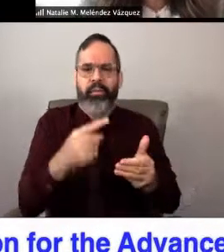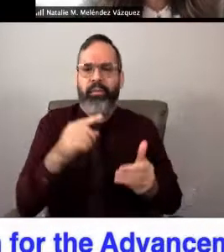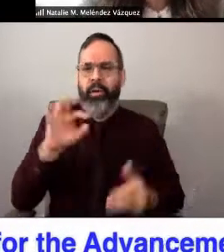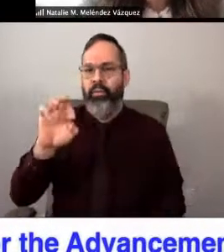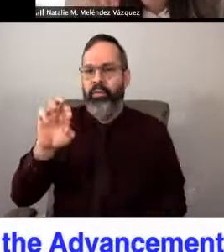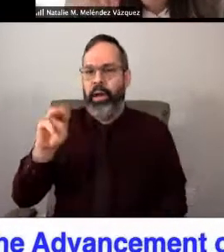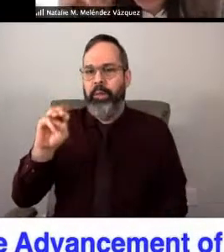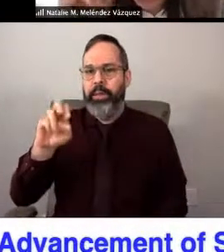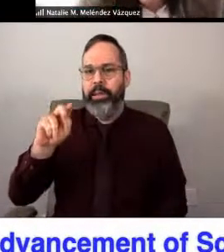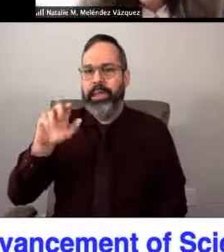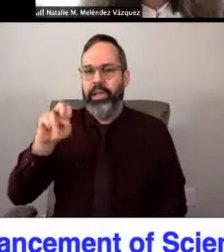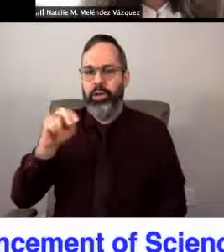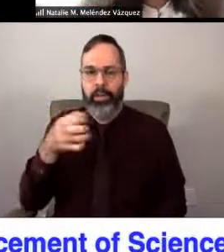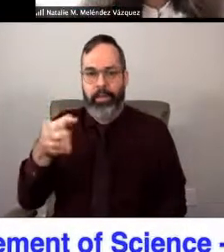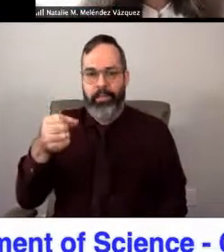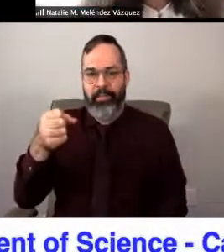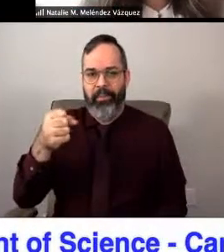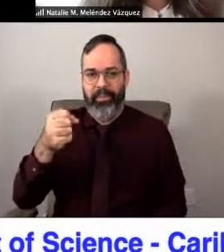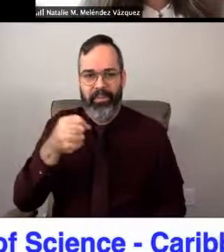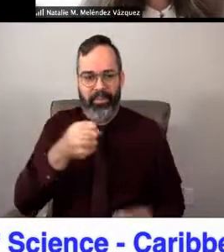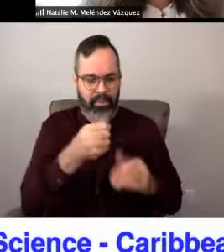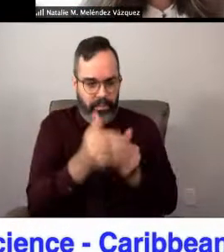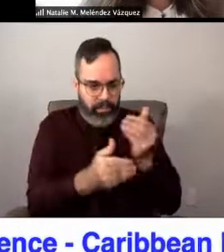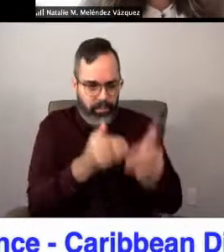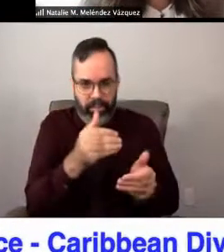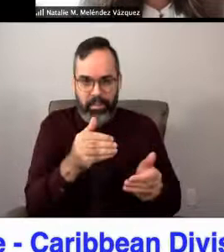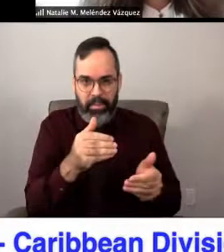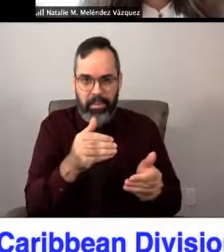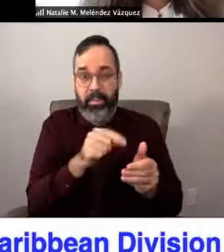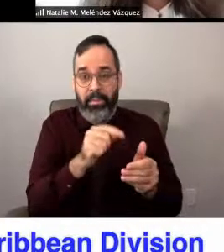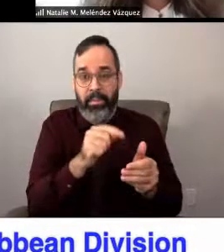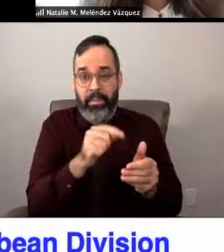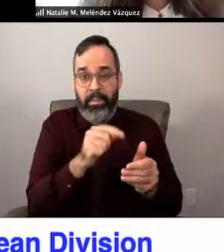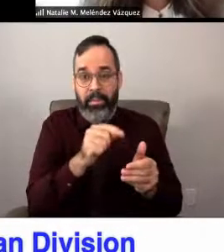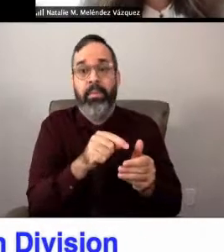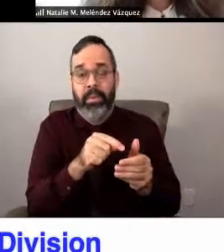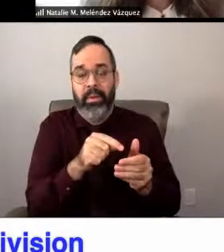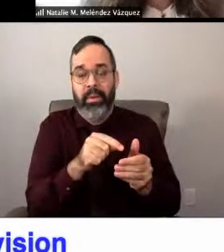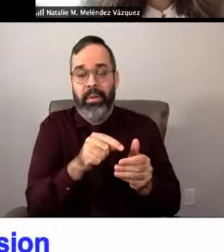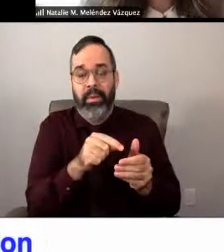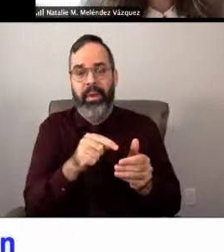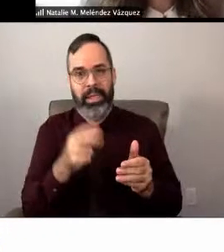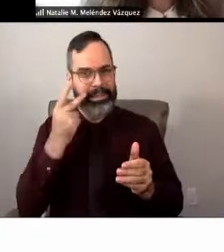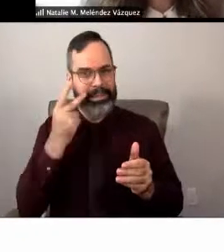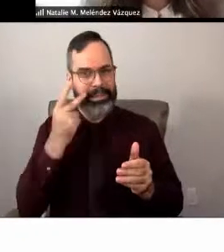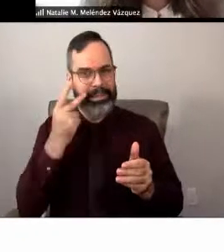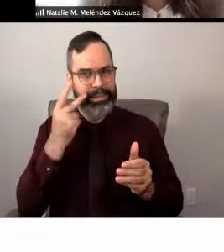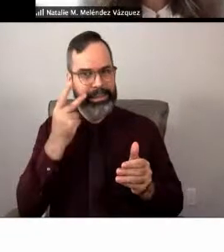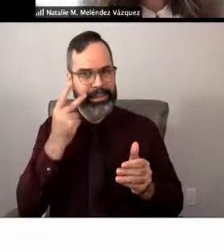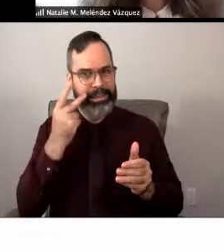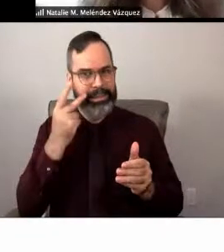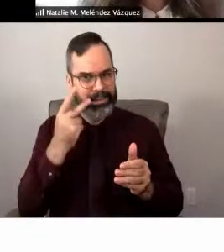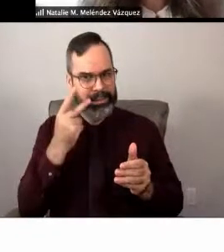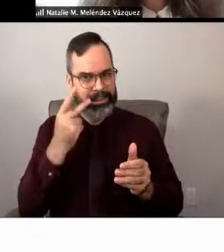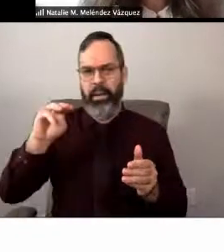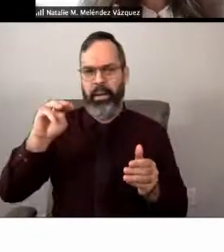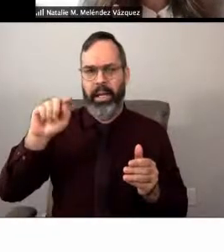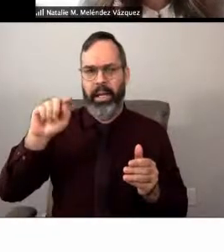So in the case of slick, we see a dominance of methanogens and spirochetes, and